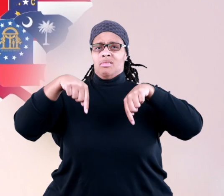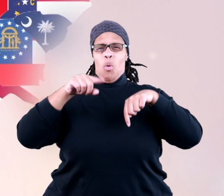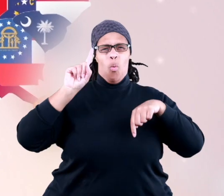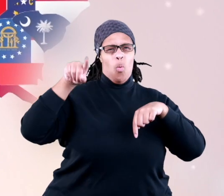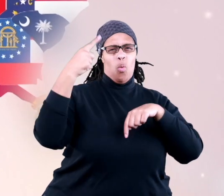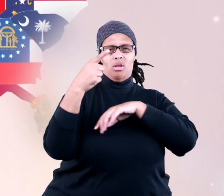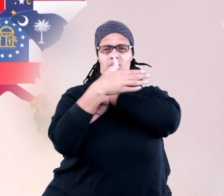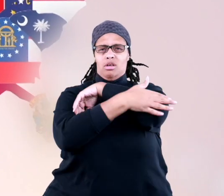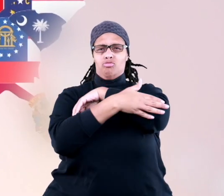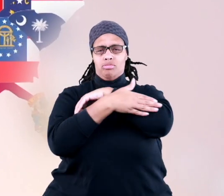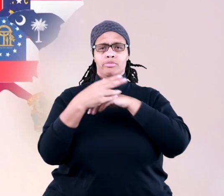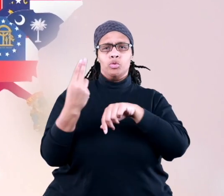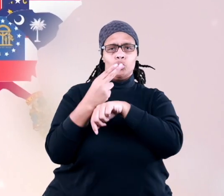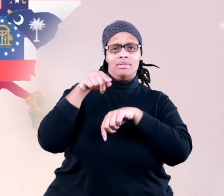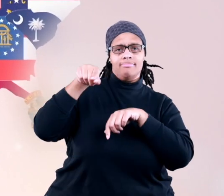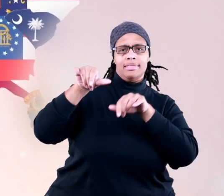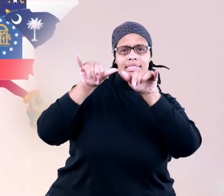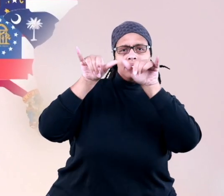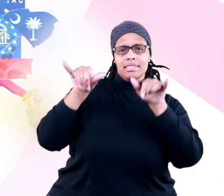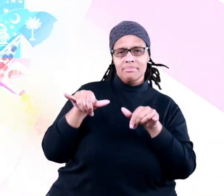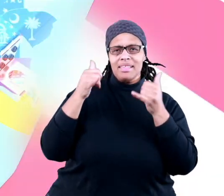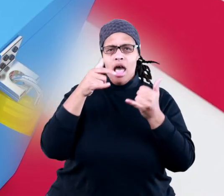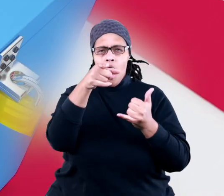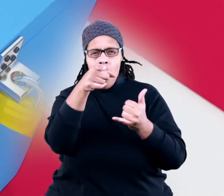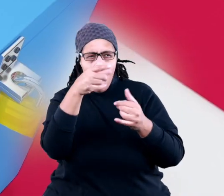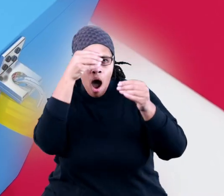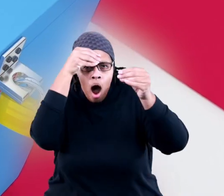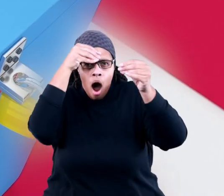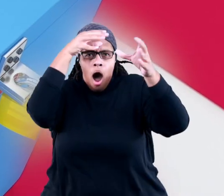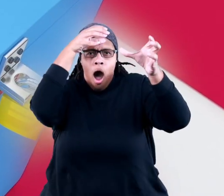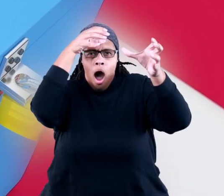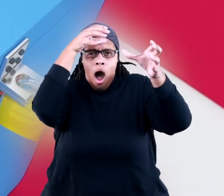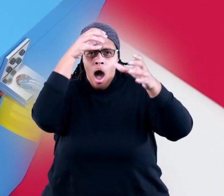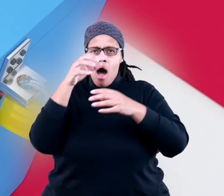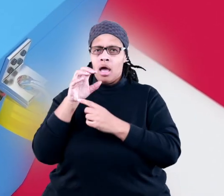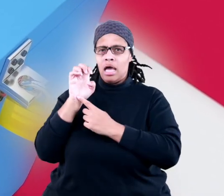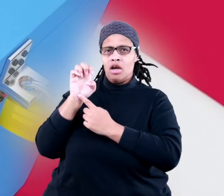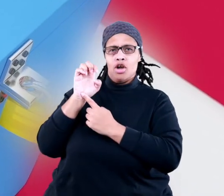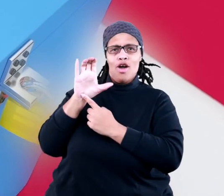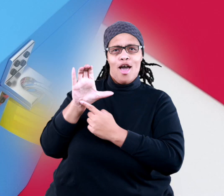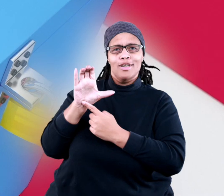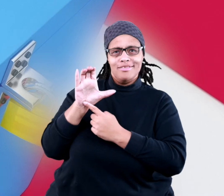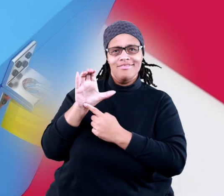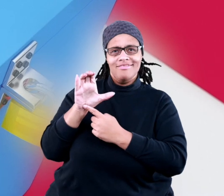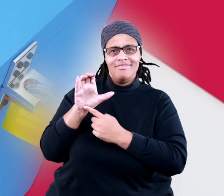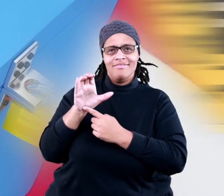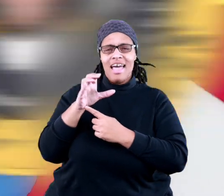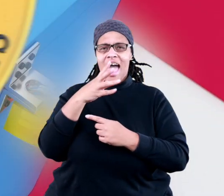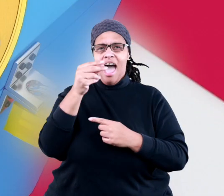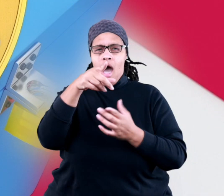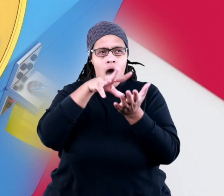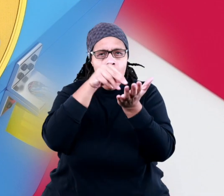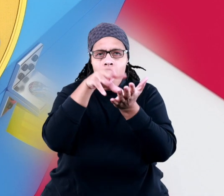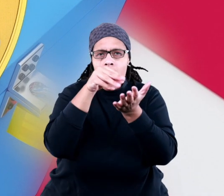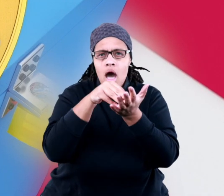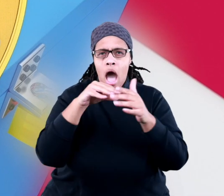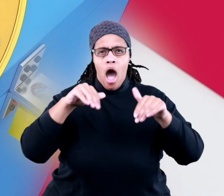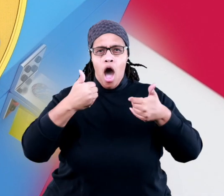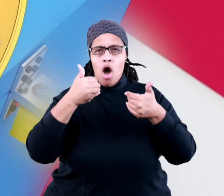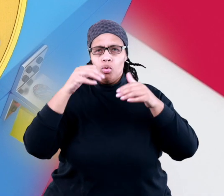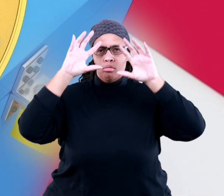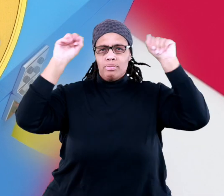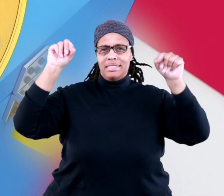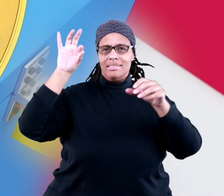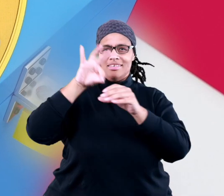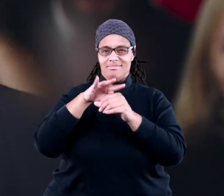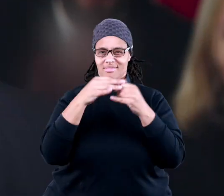country in the world that uses this system. Now that you've studied up on the Electoral College and know more about how